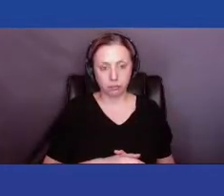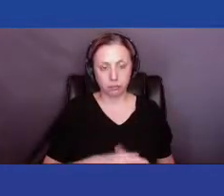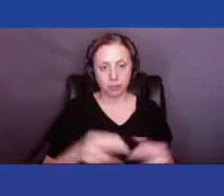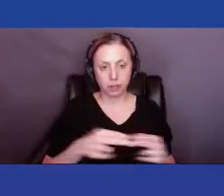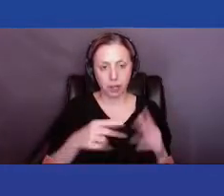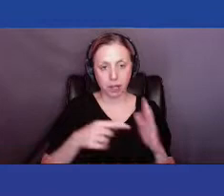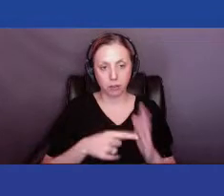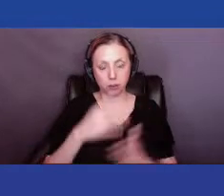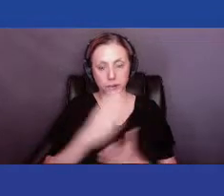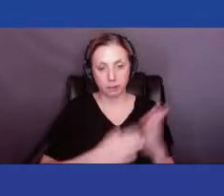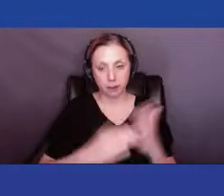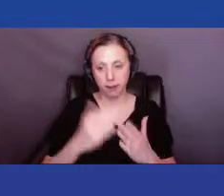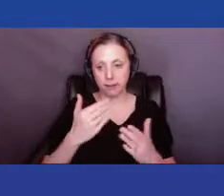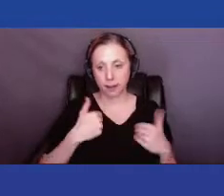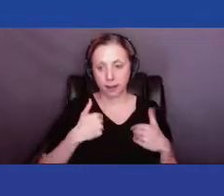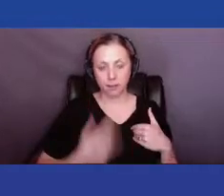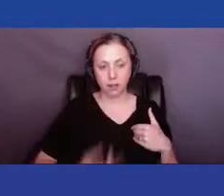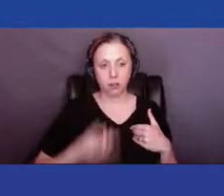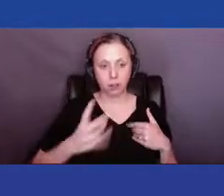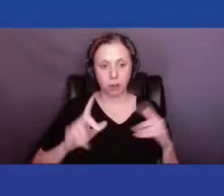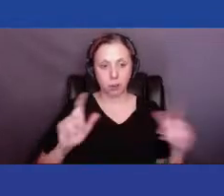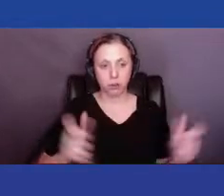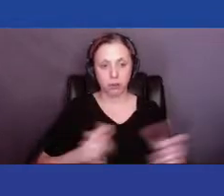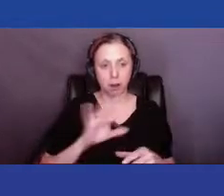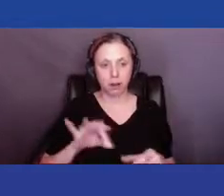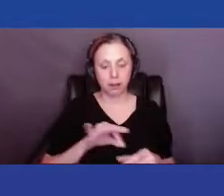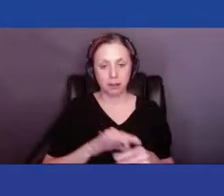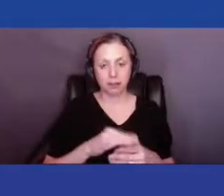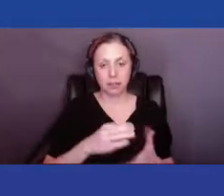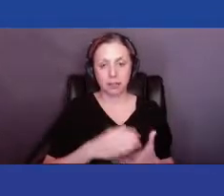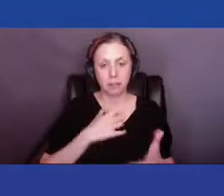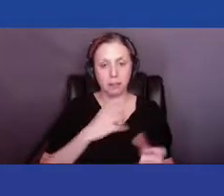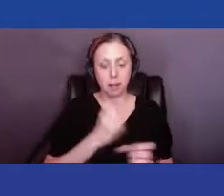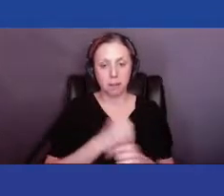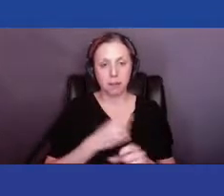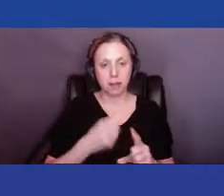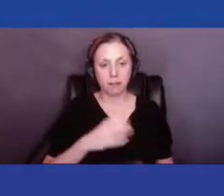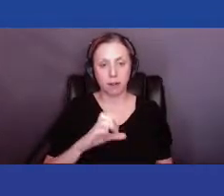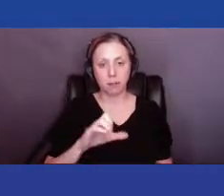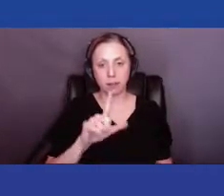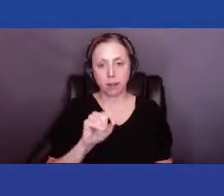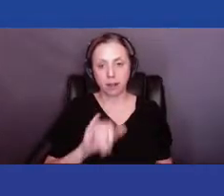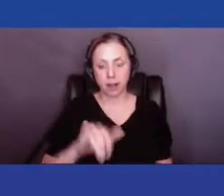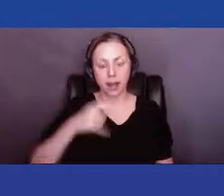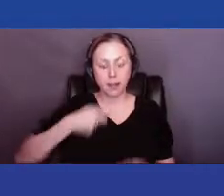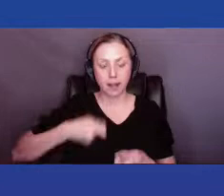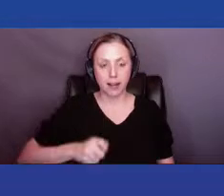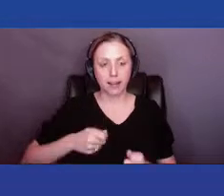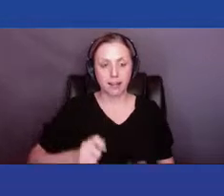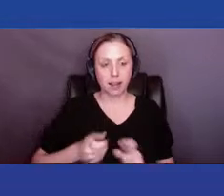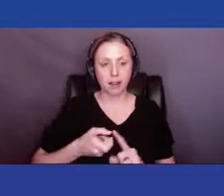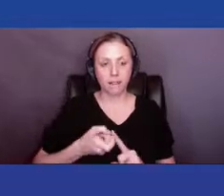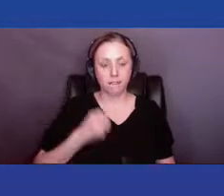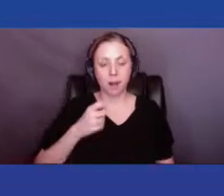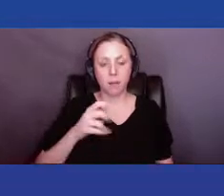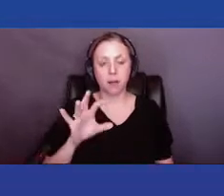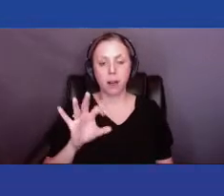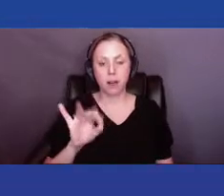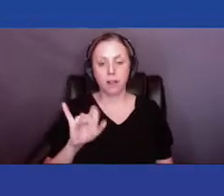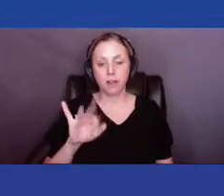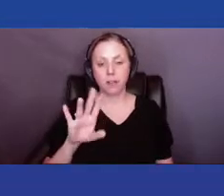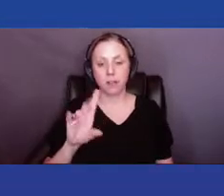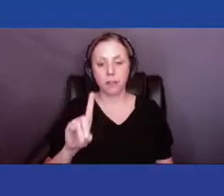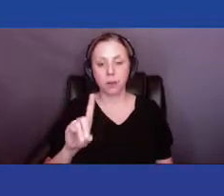hands holding two small teacups that I made out of clay that I dug up from the fjord in the